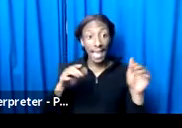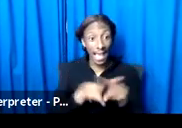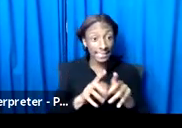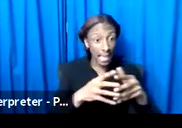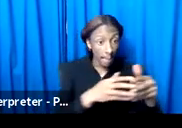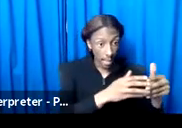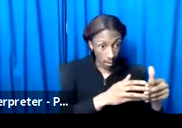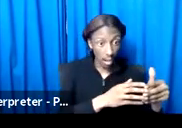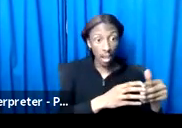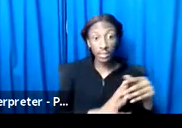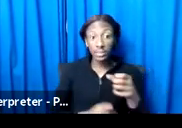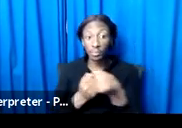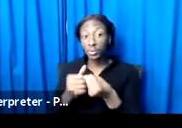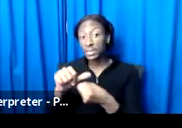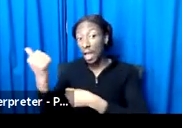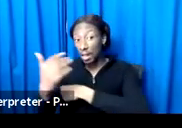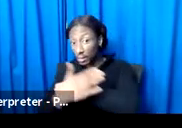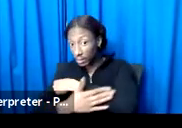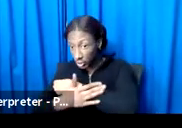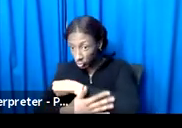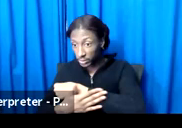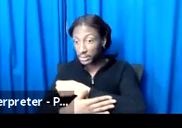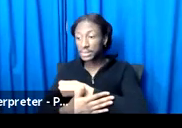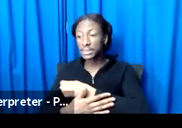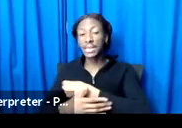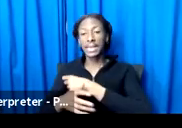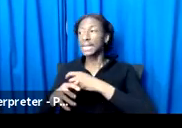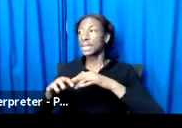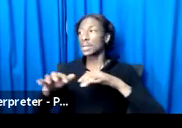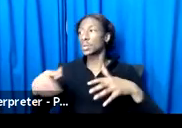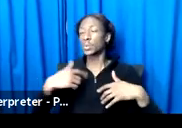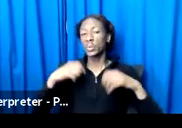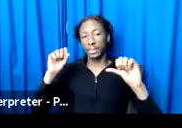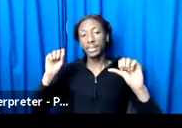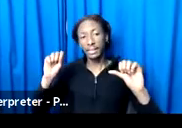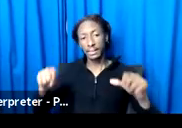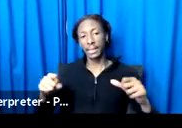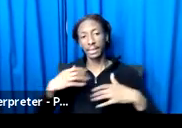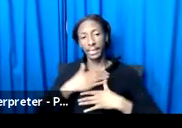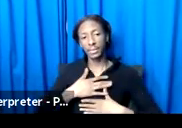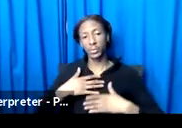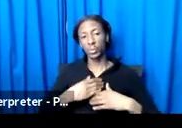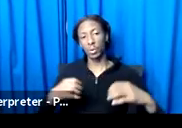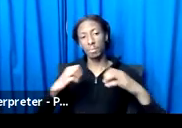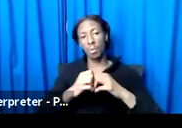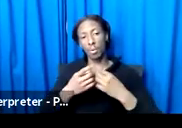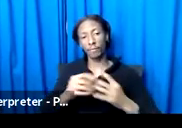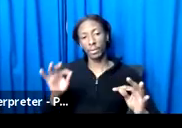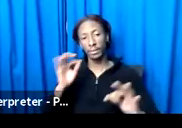their vaccine supplies, that they too will be able to enjoy a larger vaccinated population. Thank